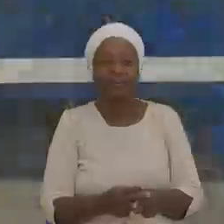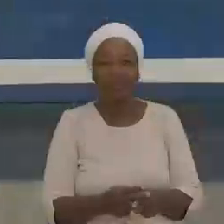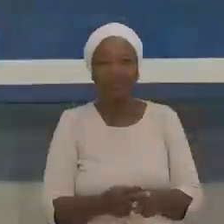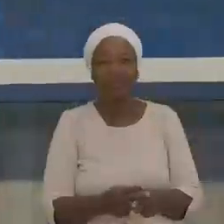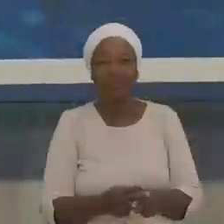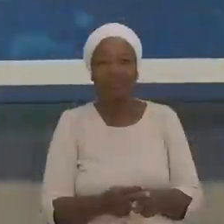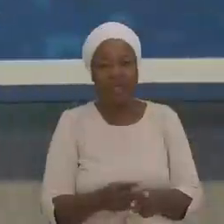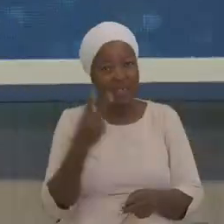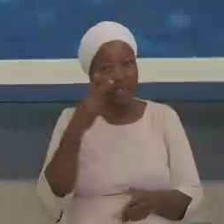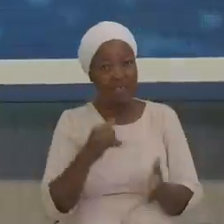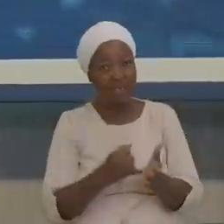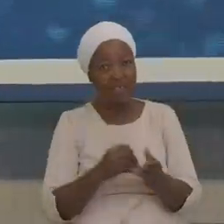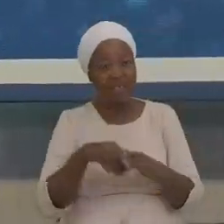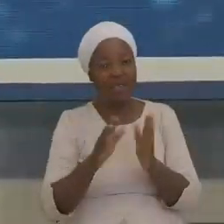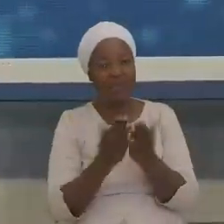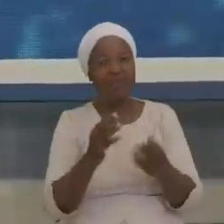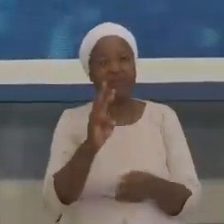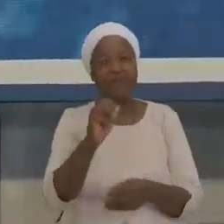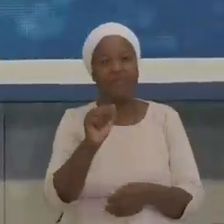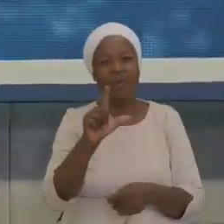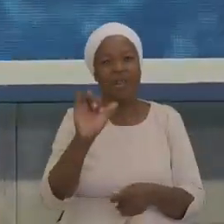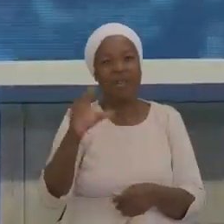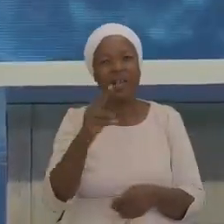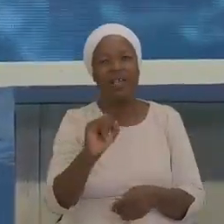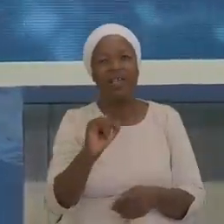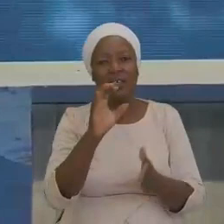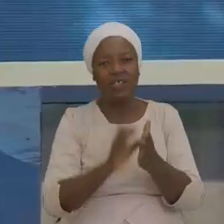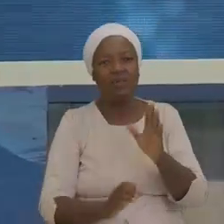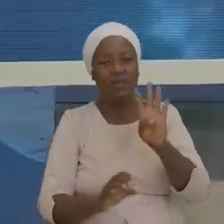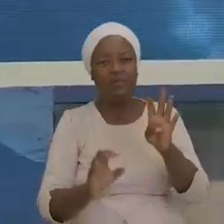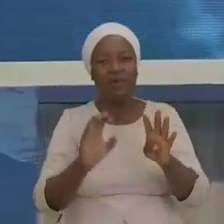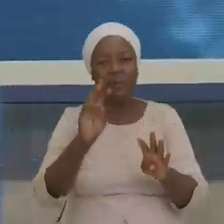Look at it. Malachi chapter 4, verse 2.